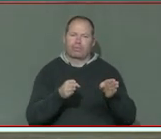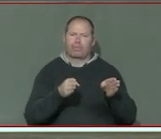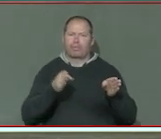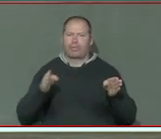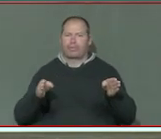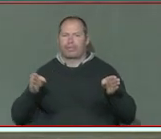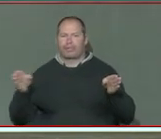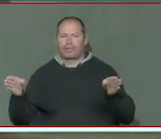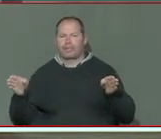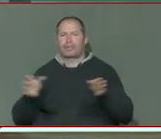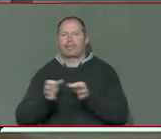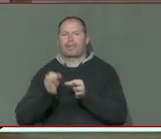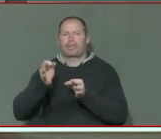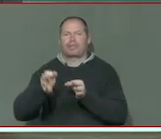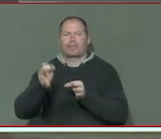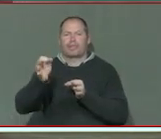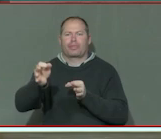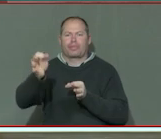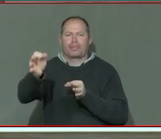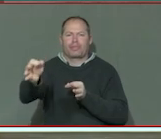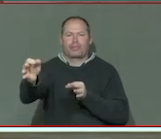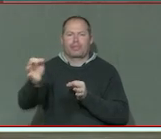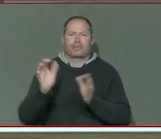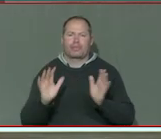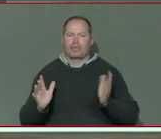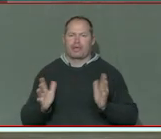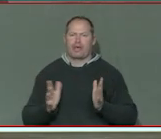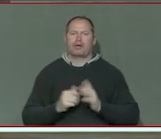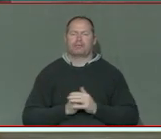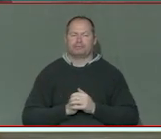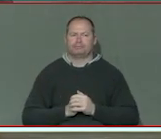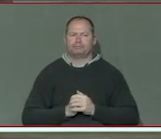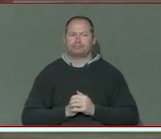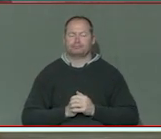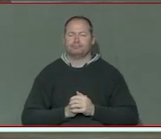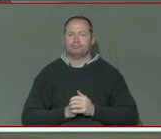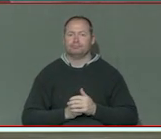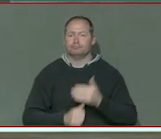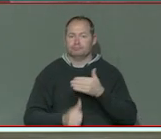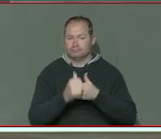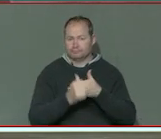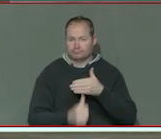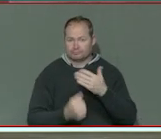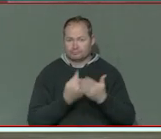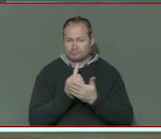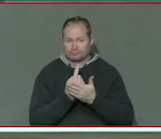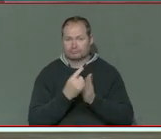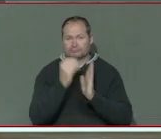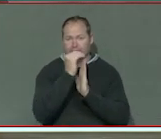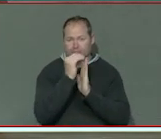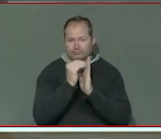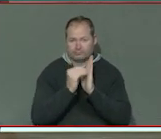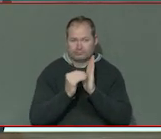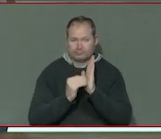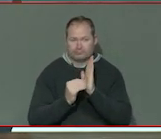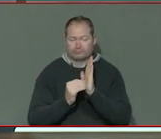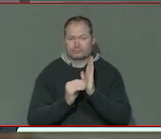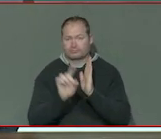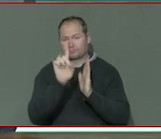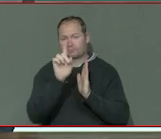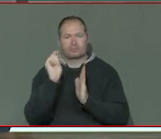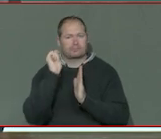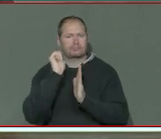the age analysis. You put every transaction that happens in the month that it happens, except for the